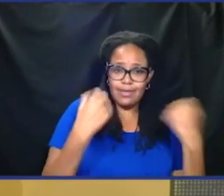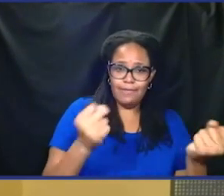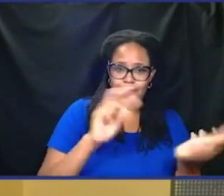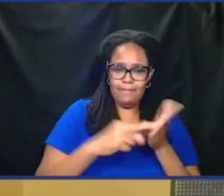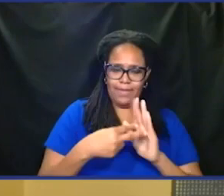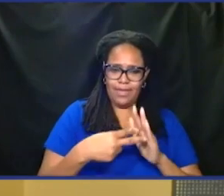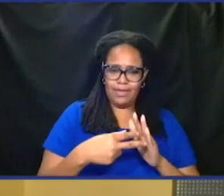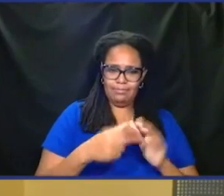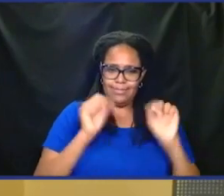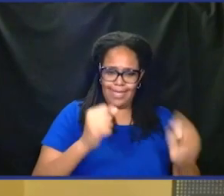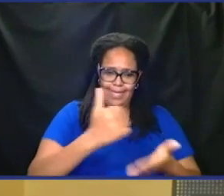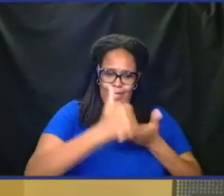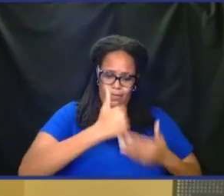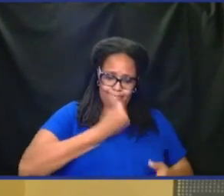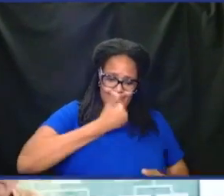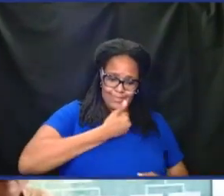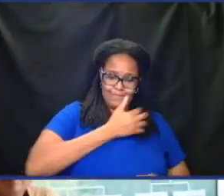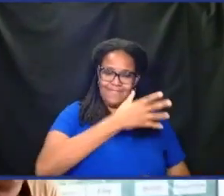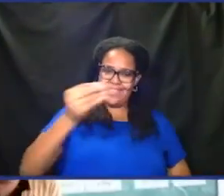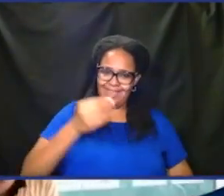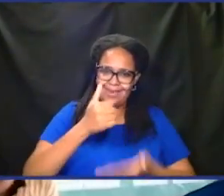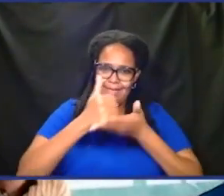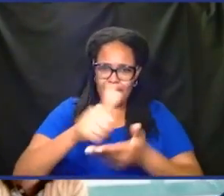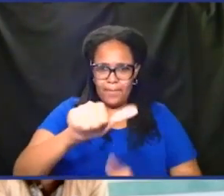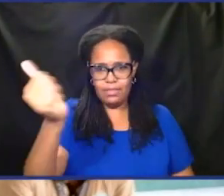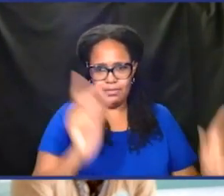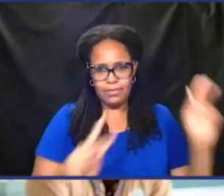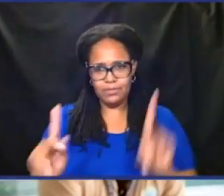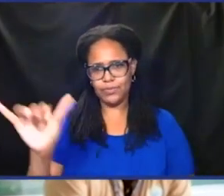to yourself, but also to other people.